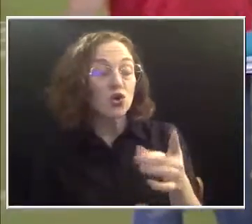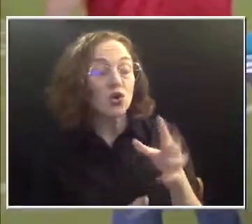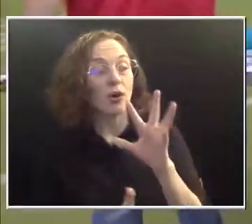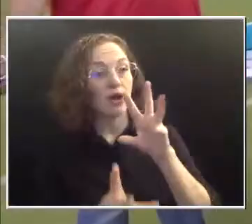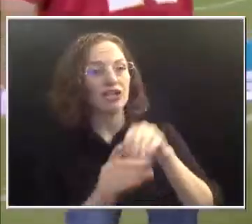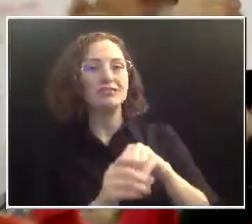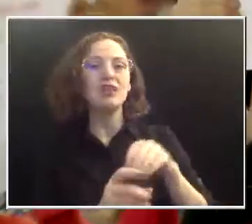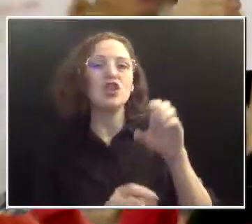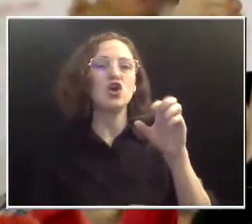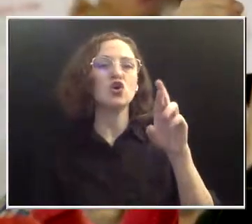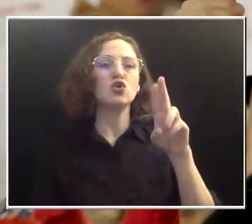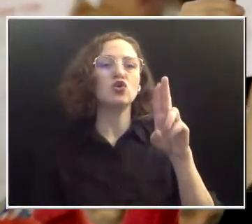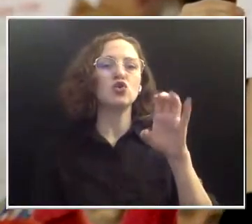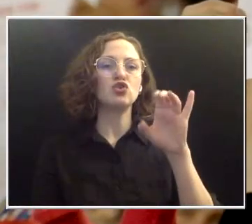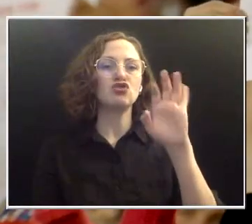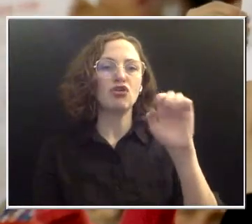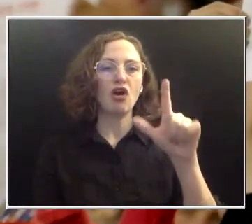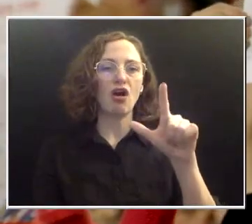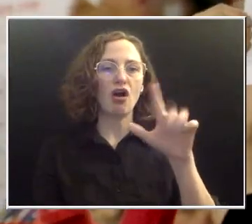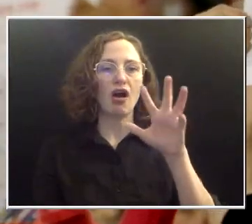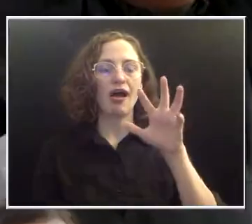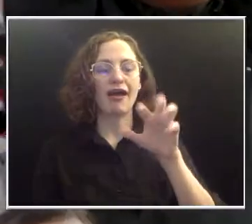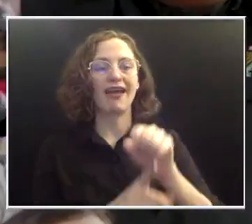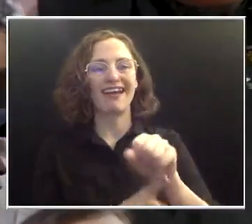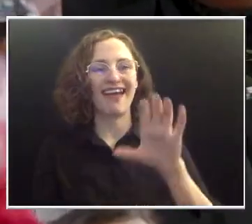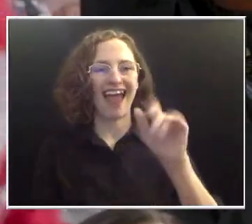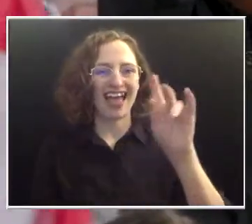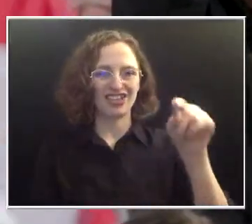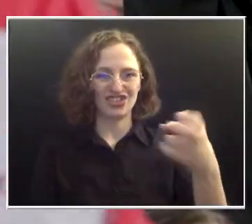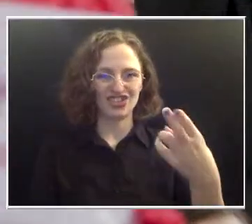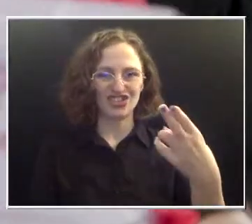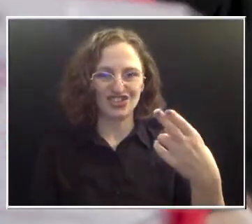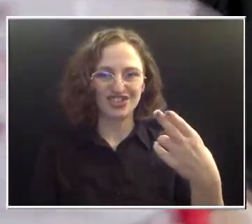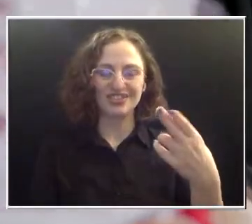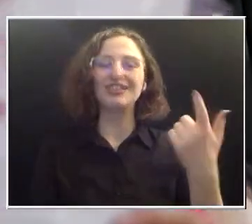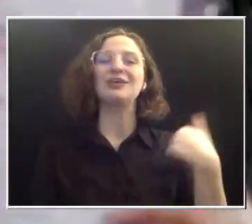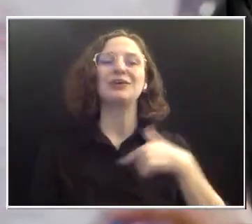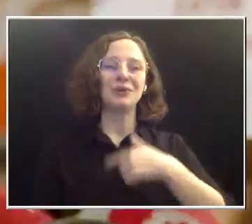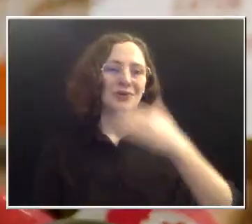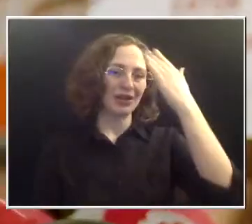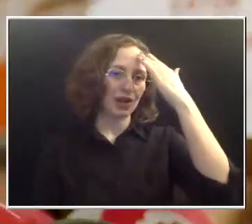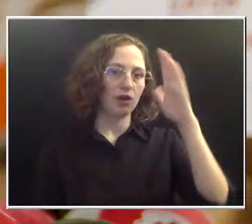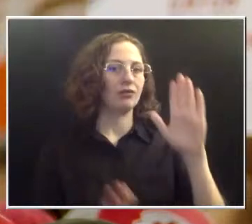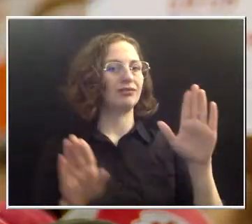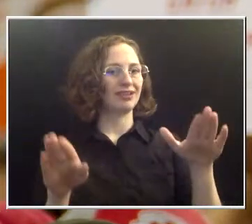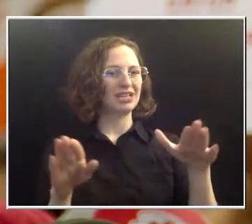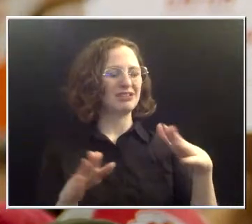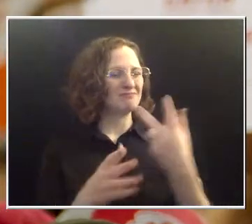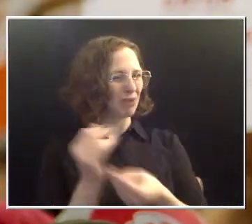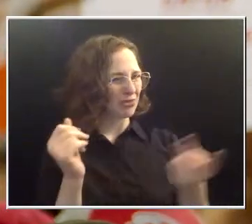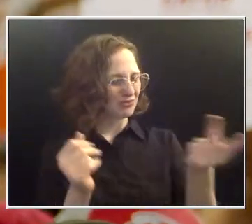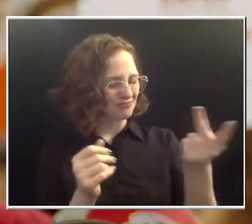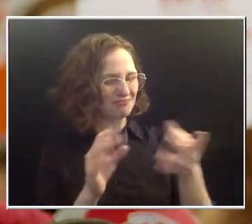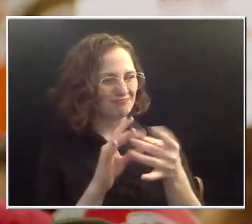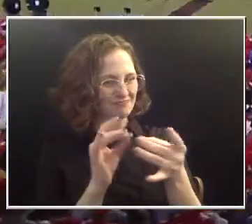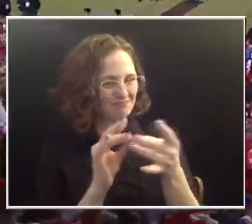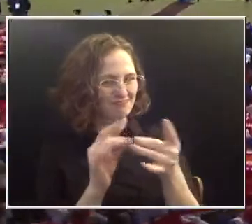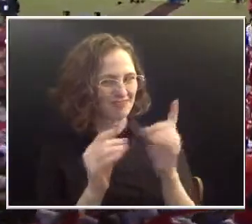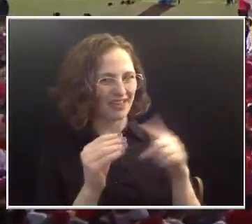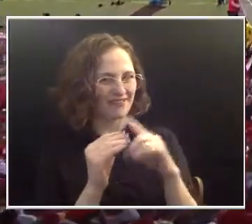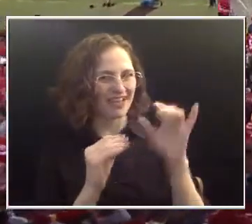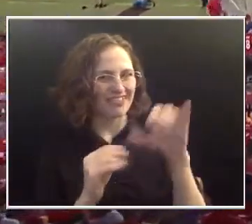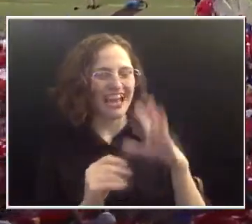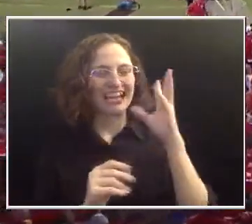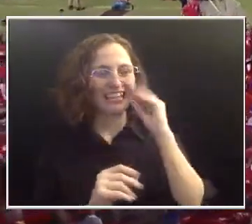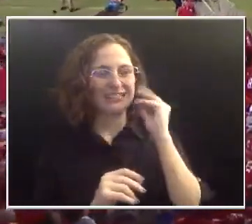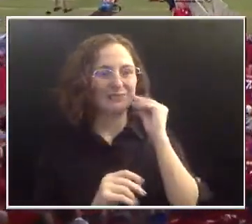all about, promoting screening and cancer screening. Ladies, both of you, just tell us a little bit about what that experience was like for you. Yeah, it was